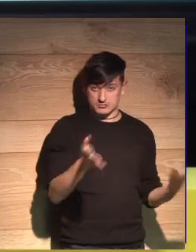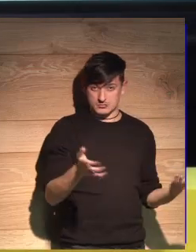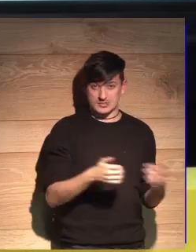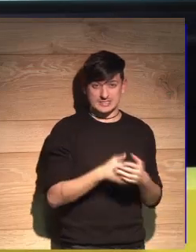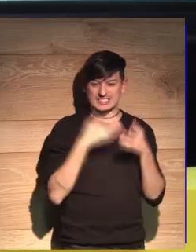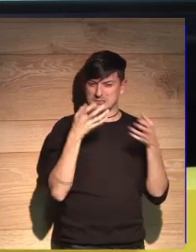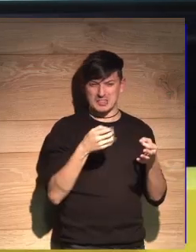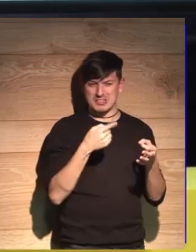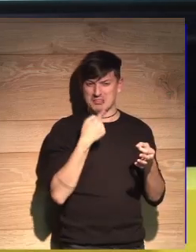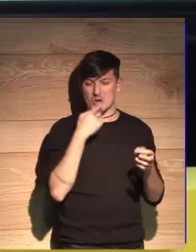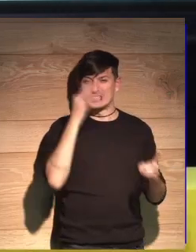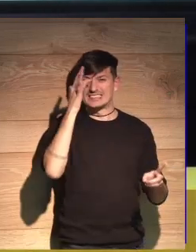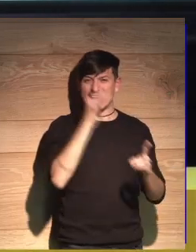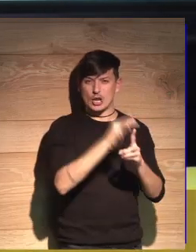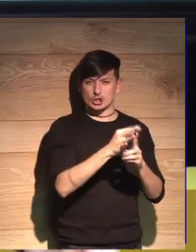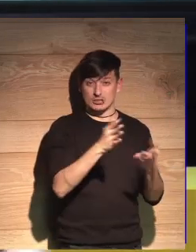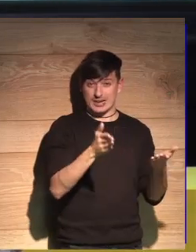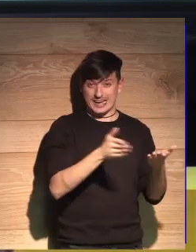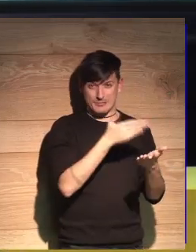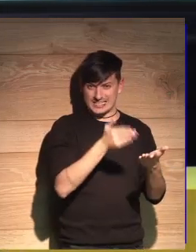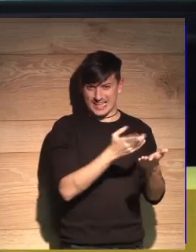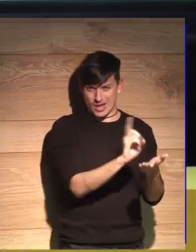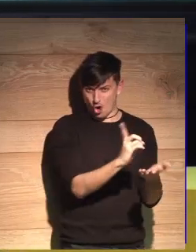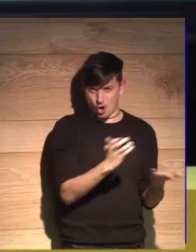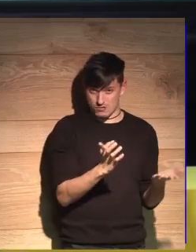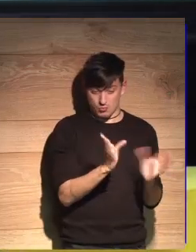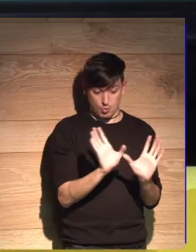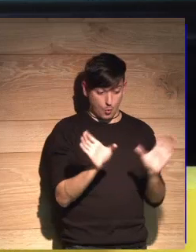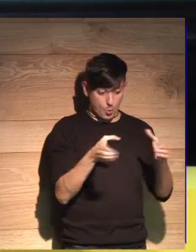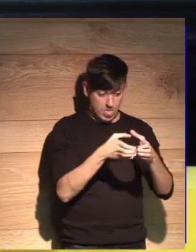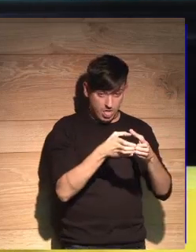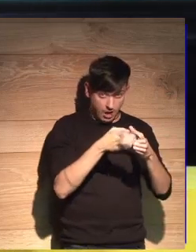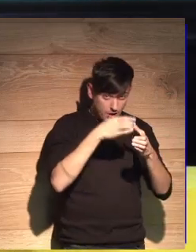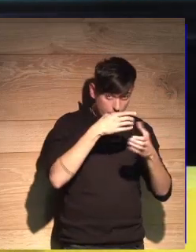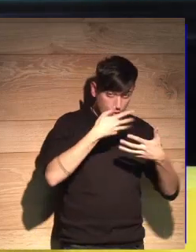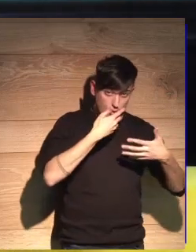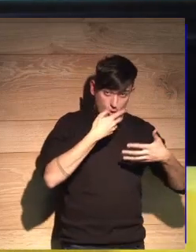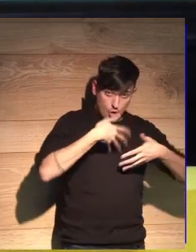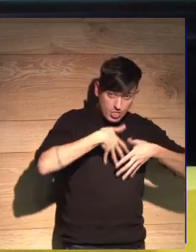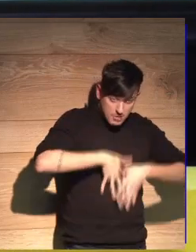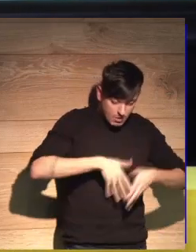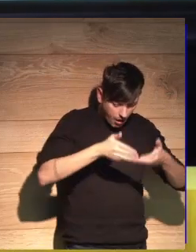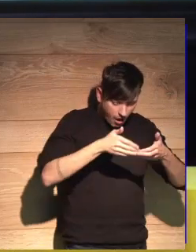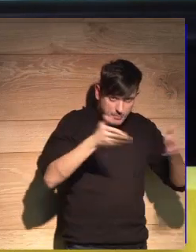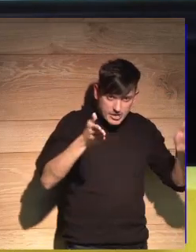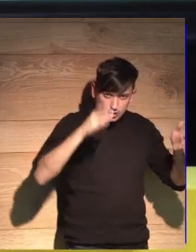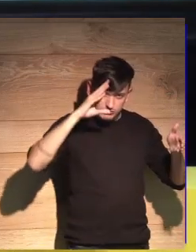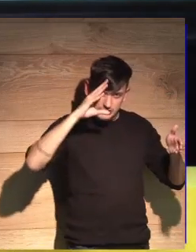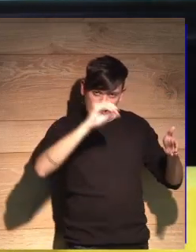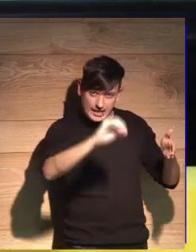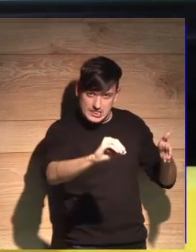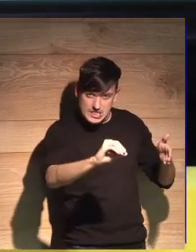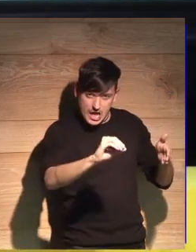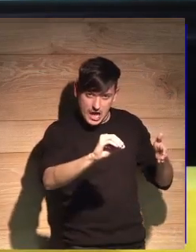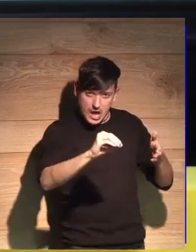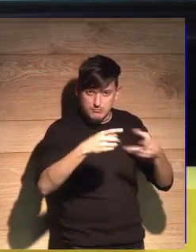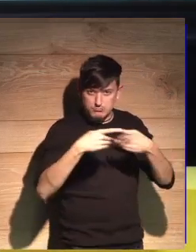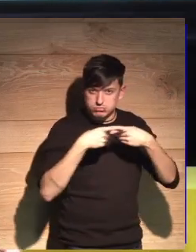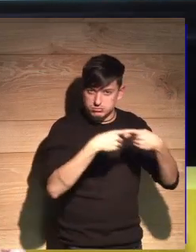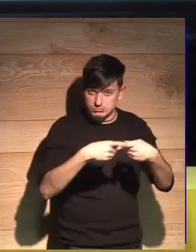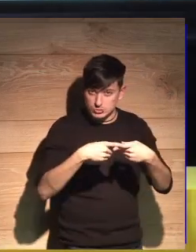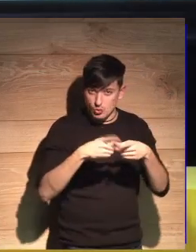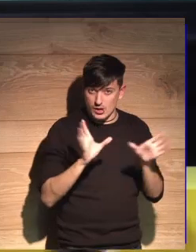of what we wanted. We always said Telos is not a magazine, is a community of knowledge, an open community